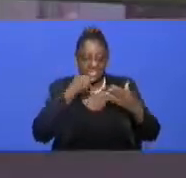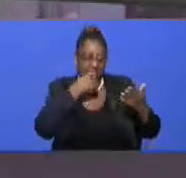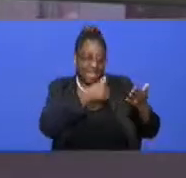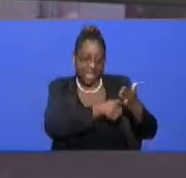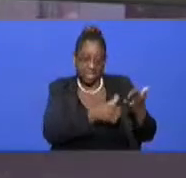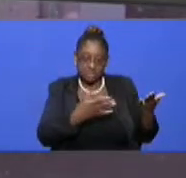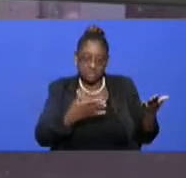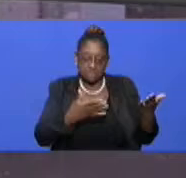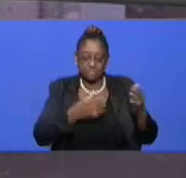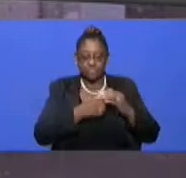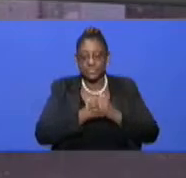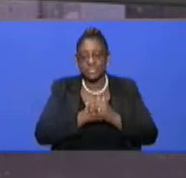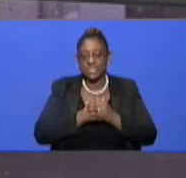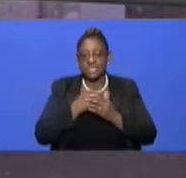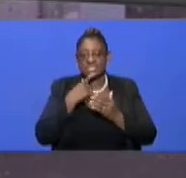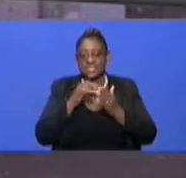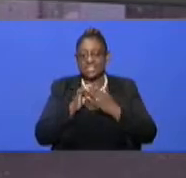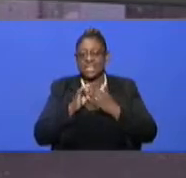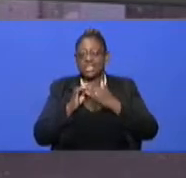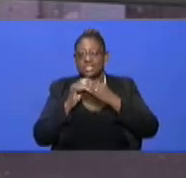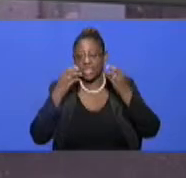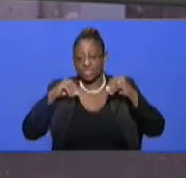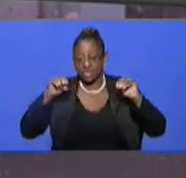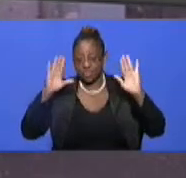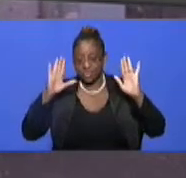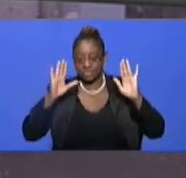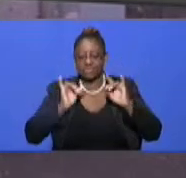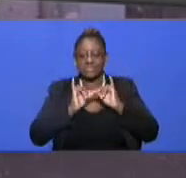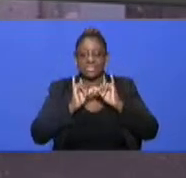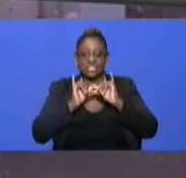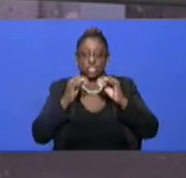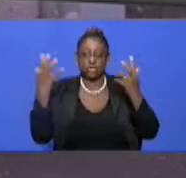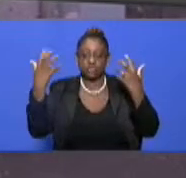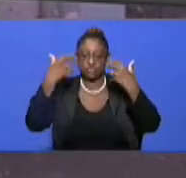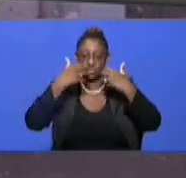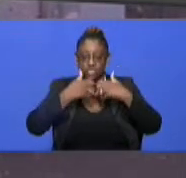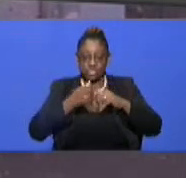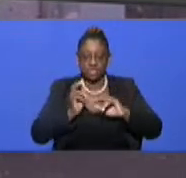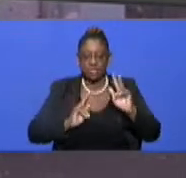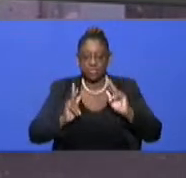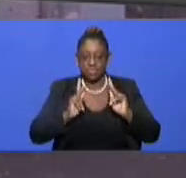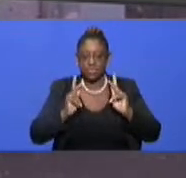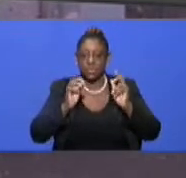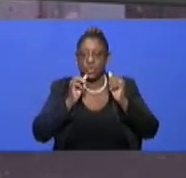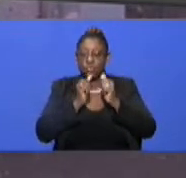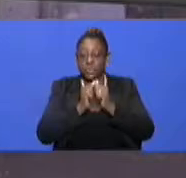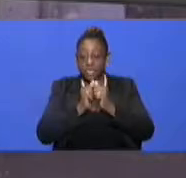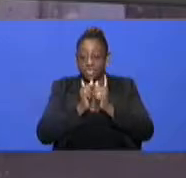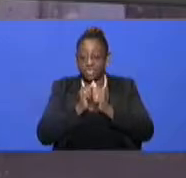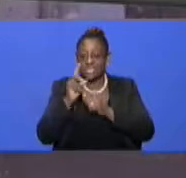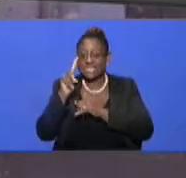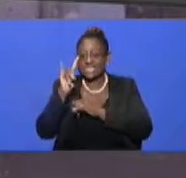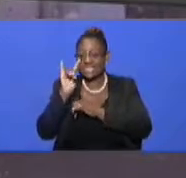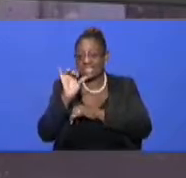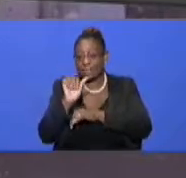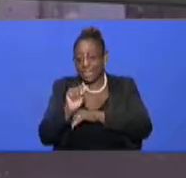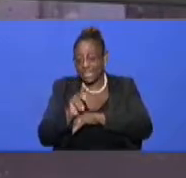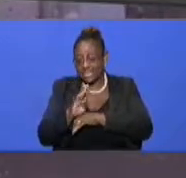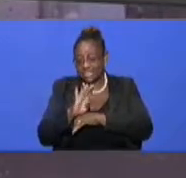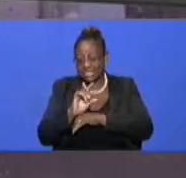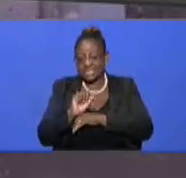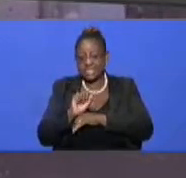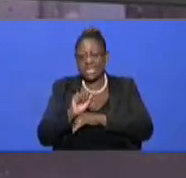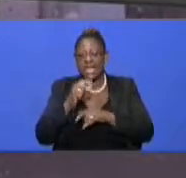letters? Minister Glover-Roll has pledged her commitment to the ongoing inclusion of persons with disabilities in the workforce programs.